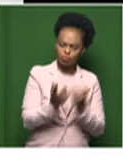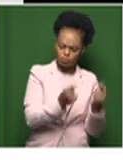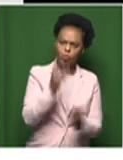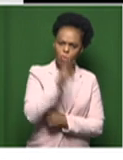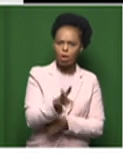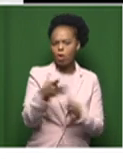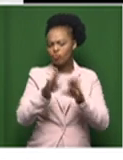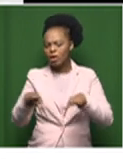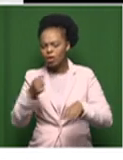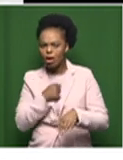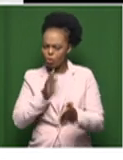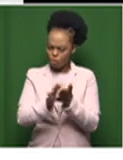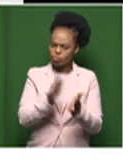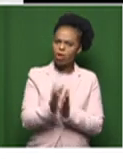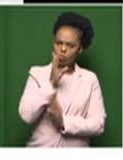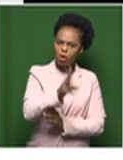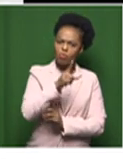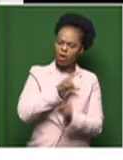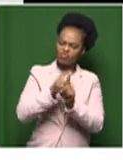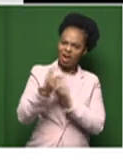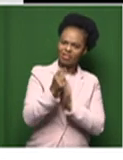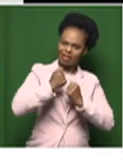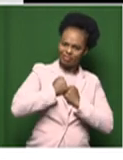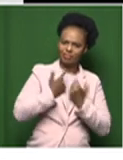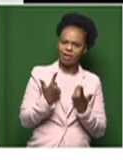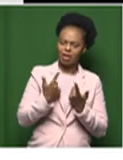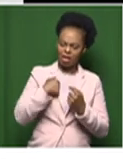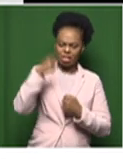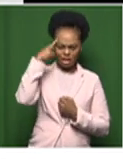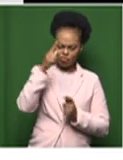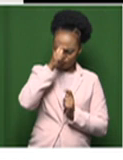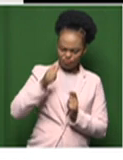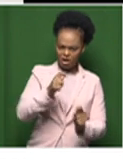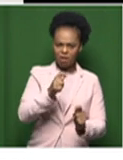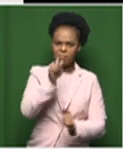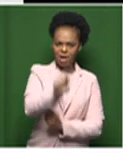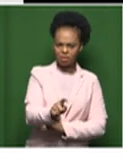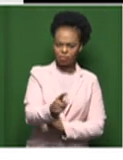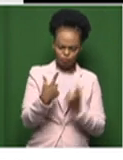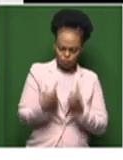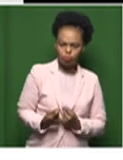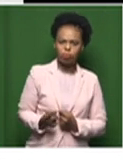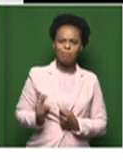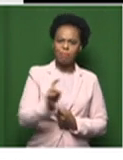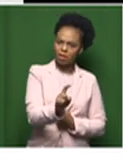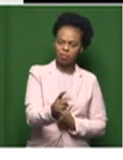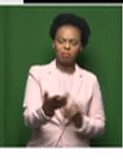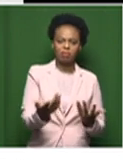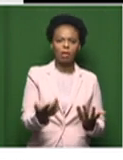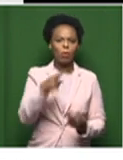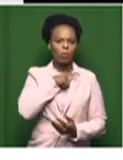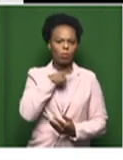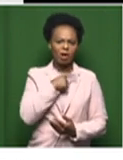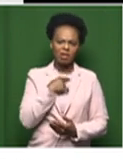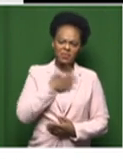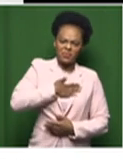it deserves to be honored. And the fact that now it's kind of like have a